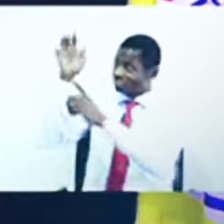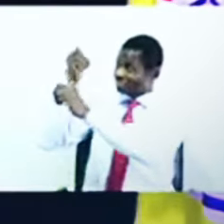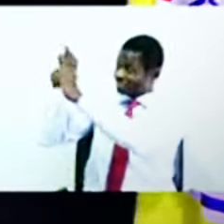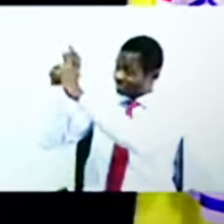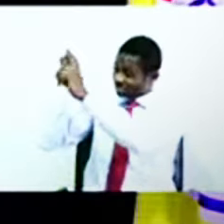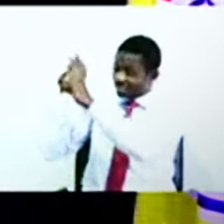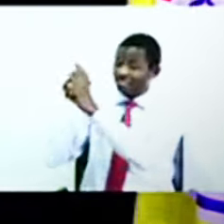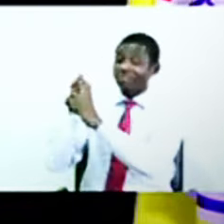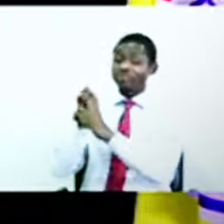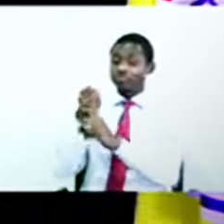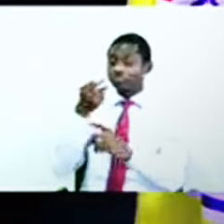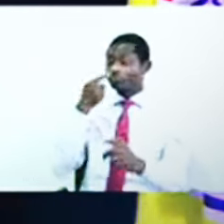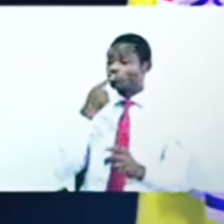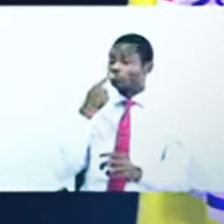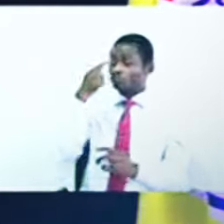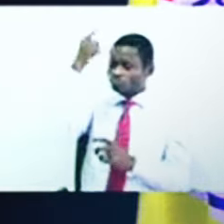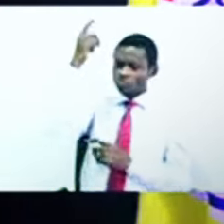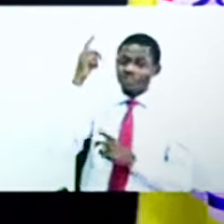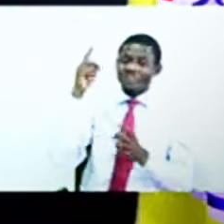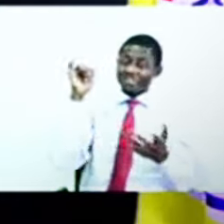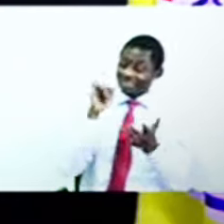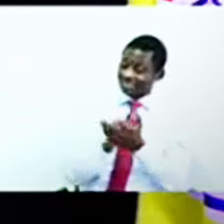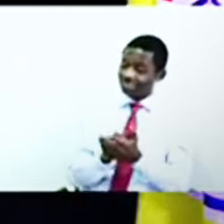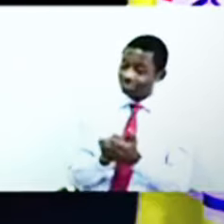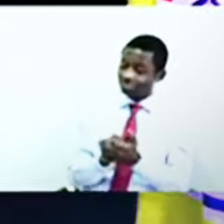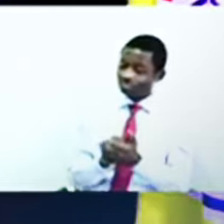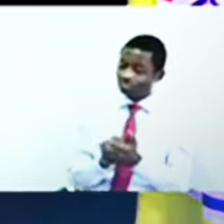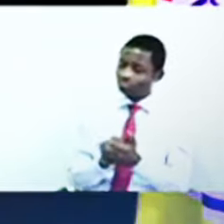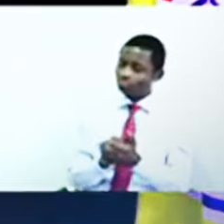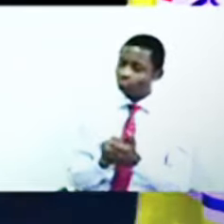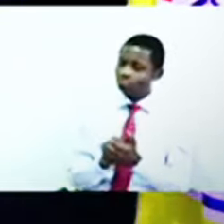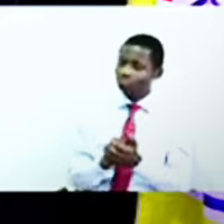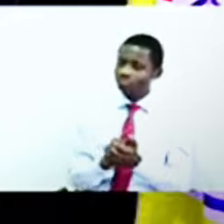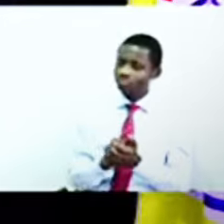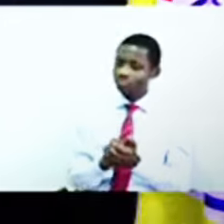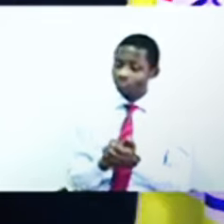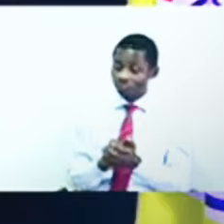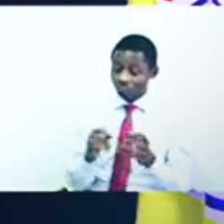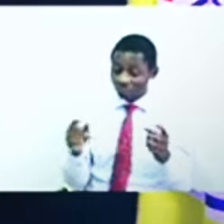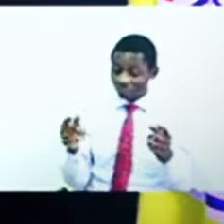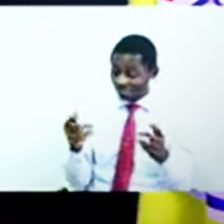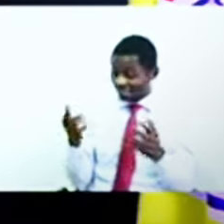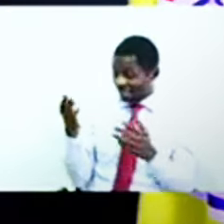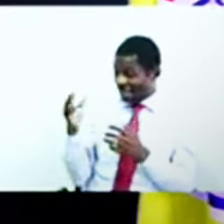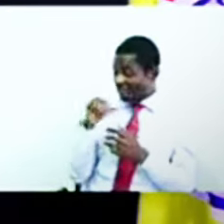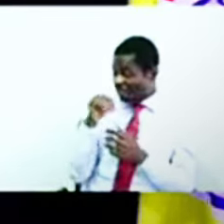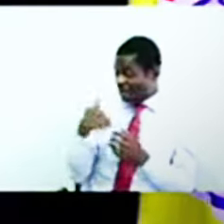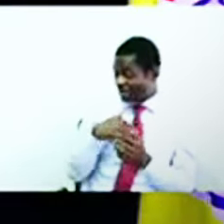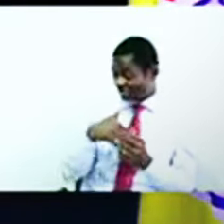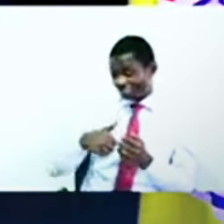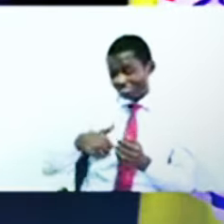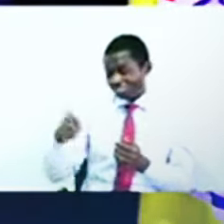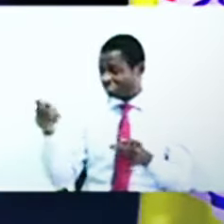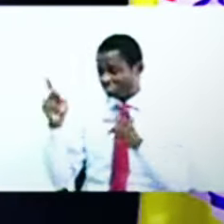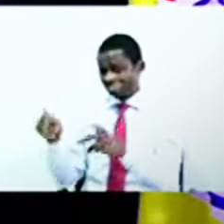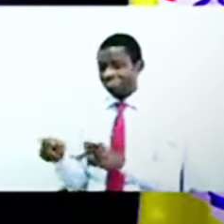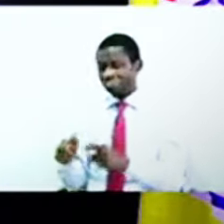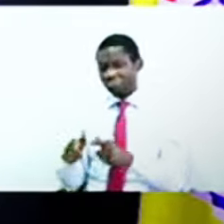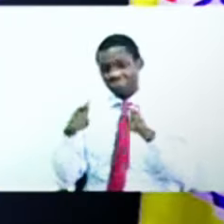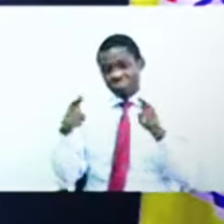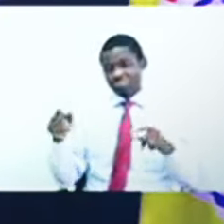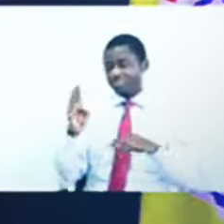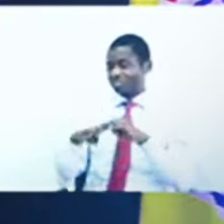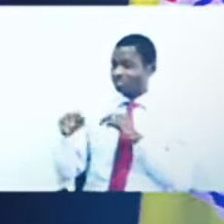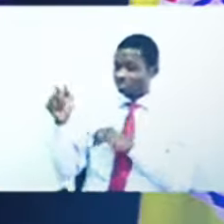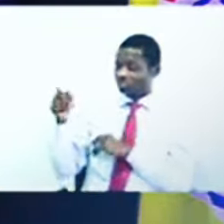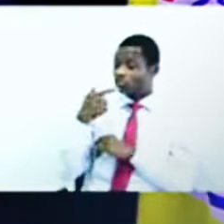to a deity or a revered person, someone greater. And there's no one greater than God. So he told Abraham, Abraham, I swear by